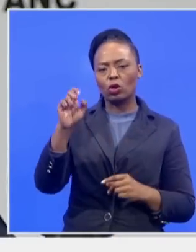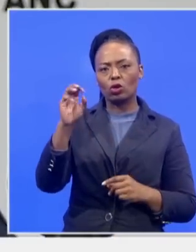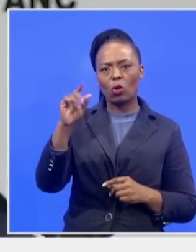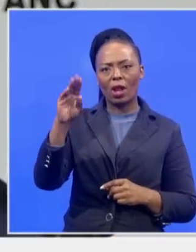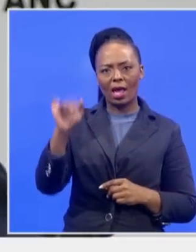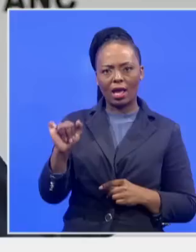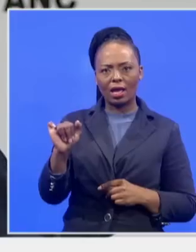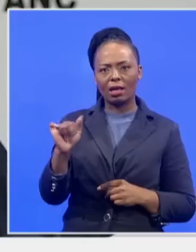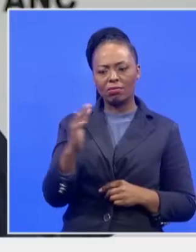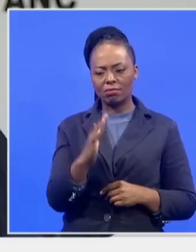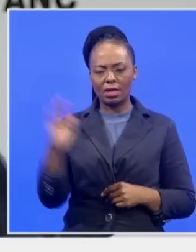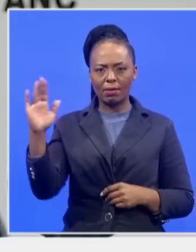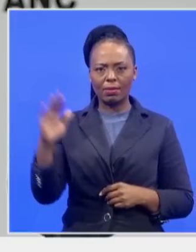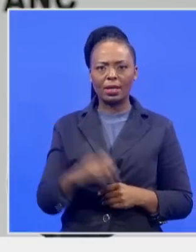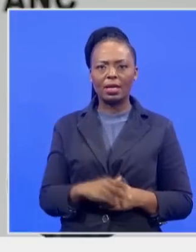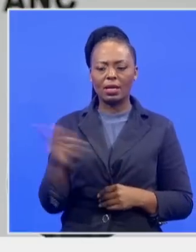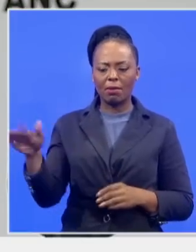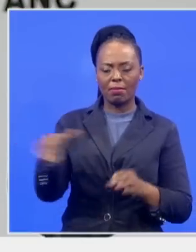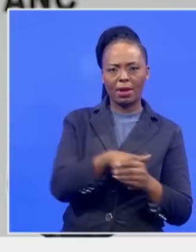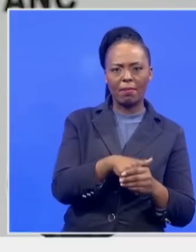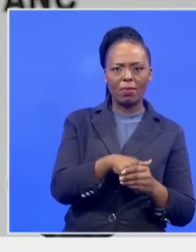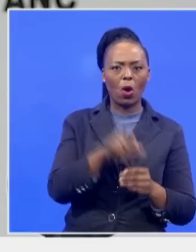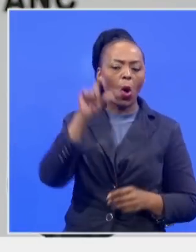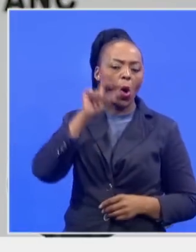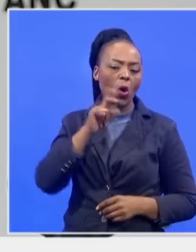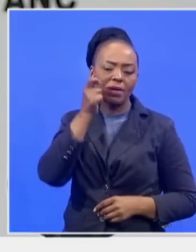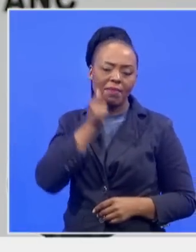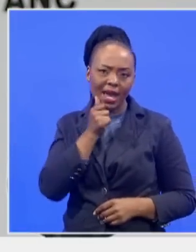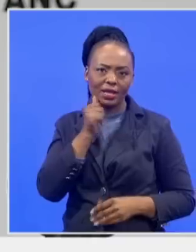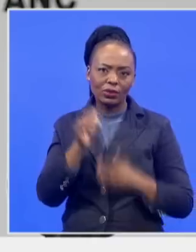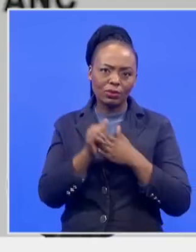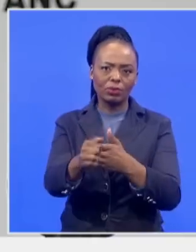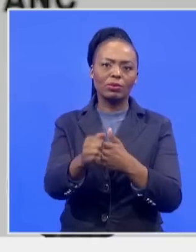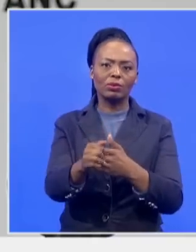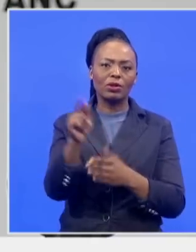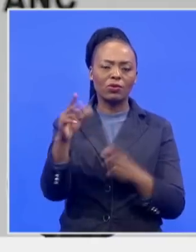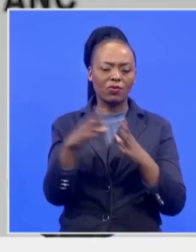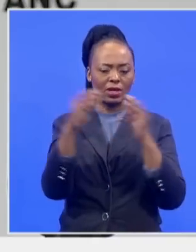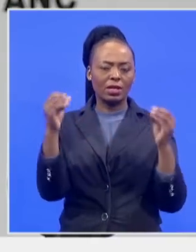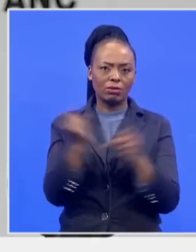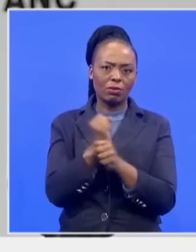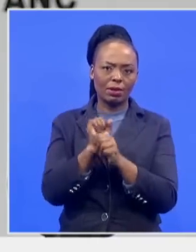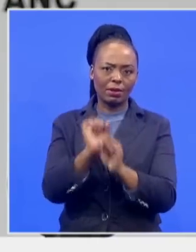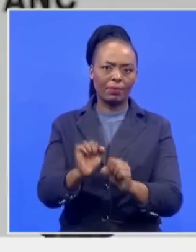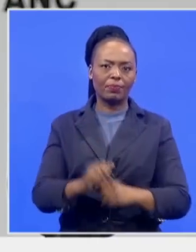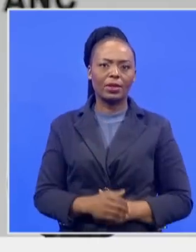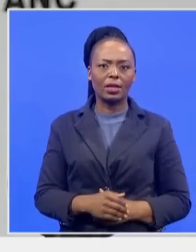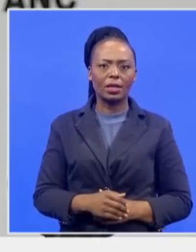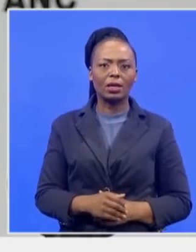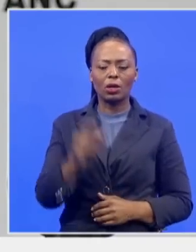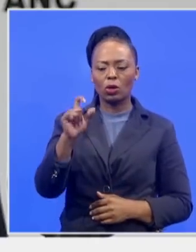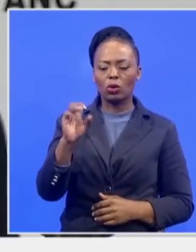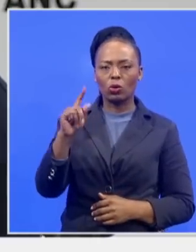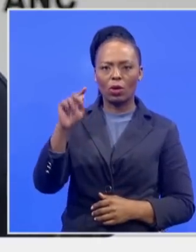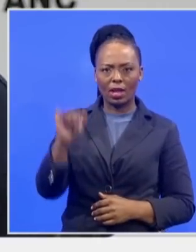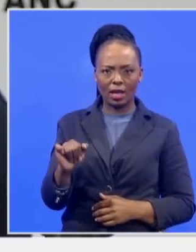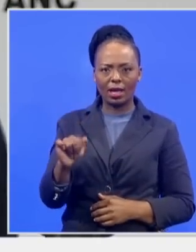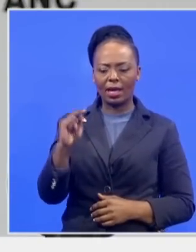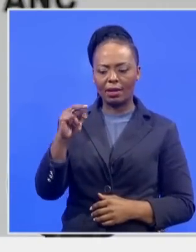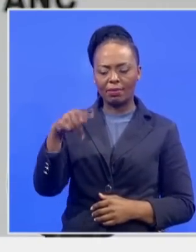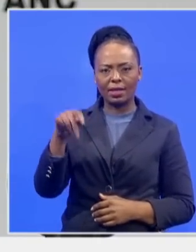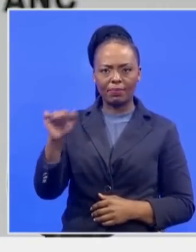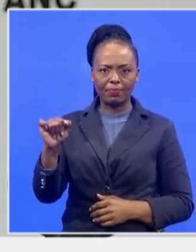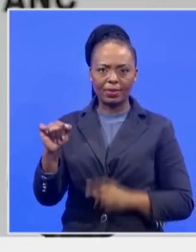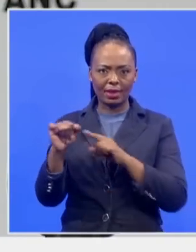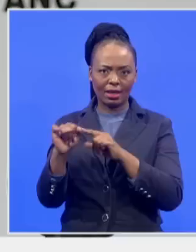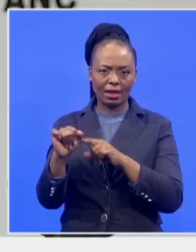we've brought this old man to steer the ship to the finishing line. Kola is an MP and so on. That is very